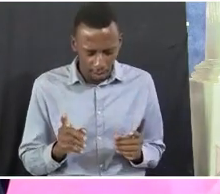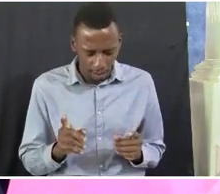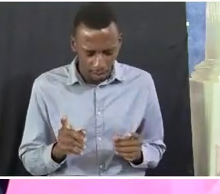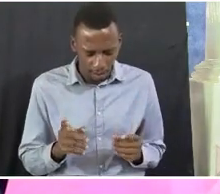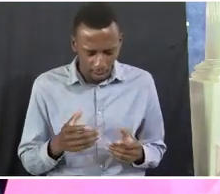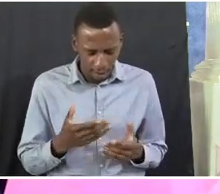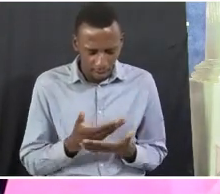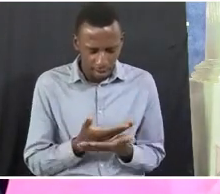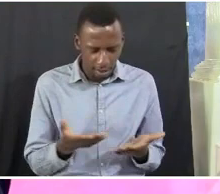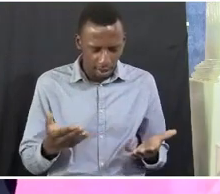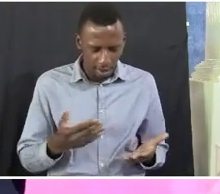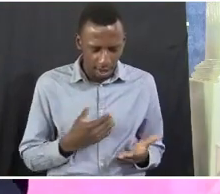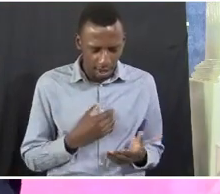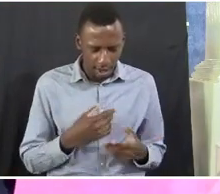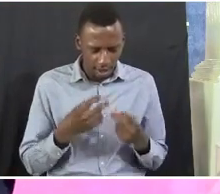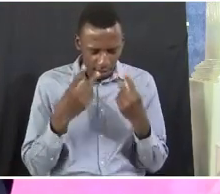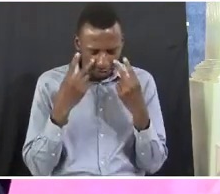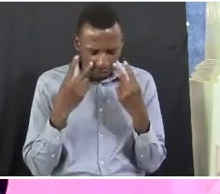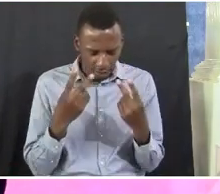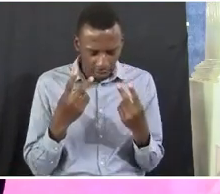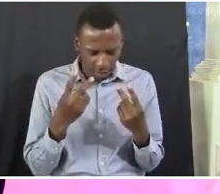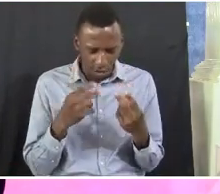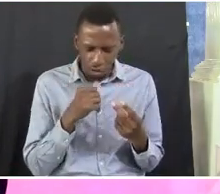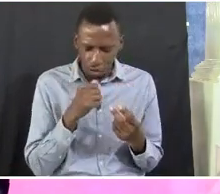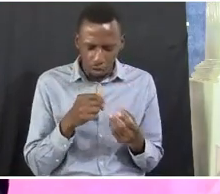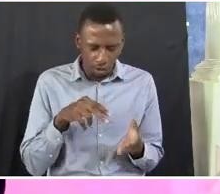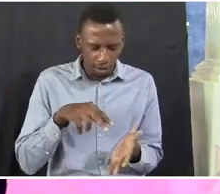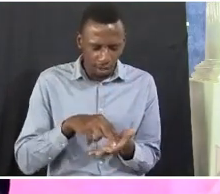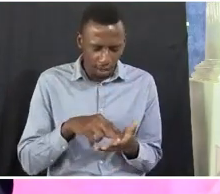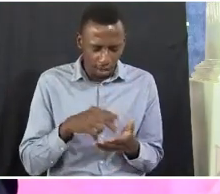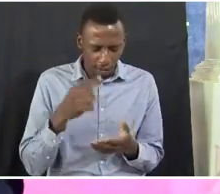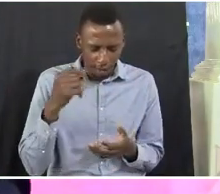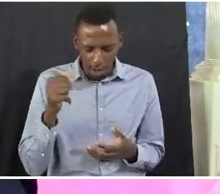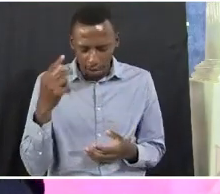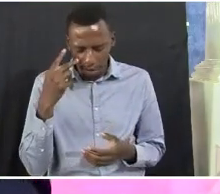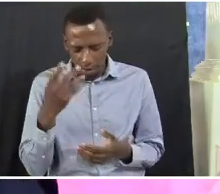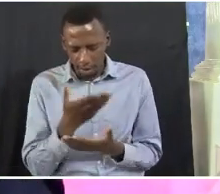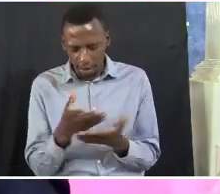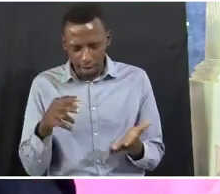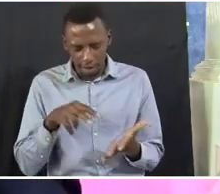They have not stood so others may see them, that they are standing.